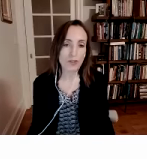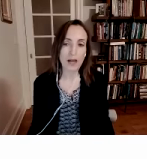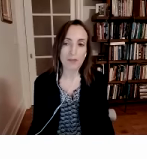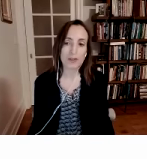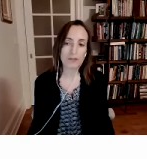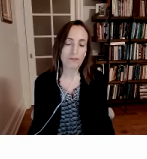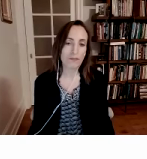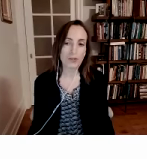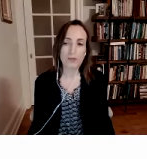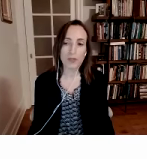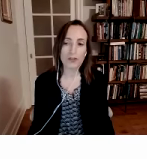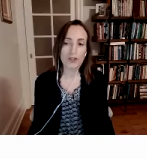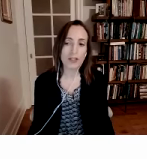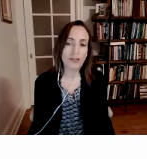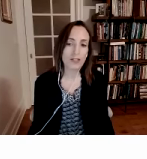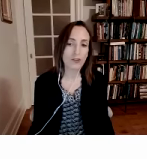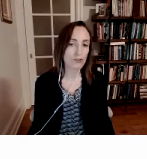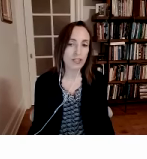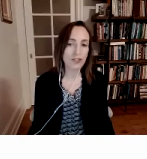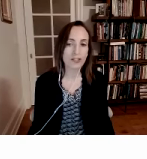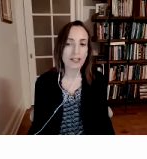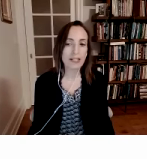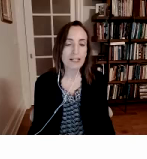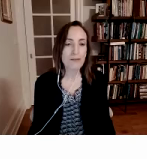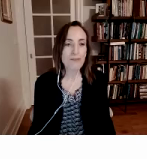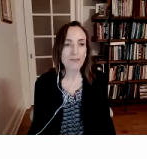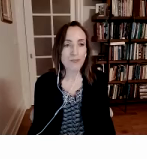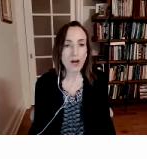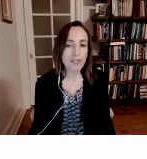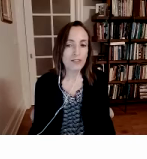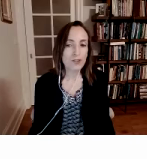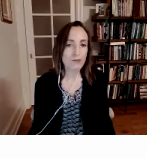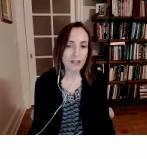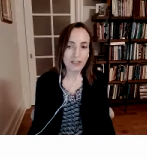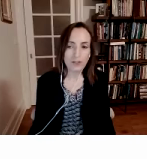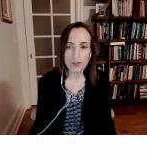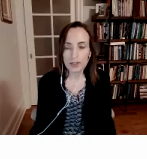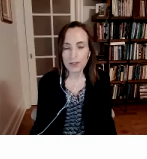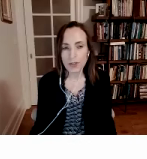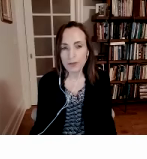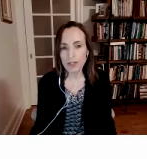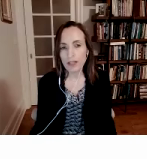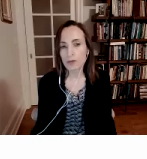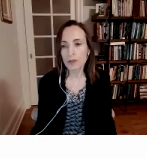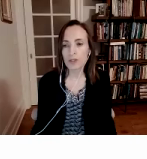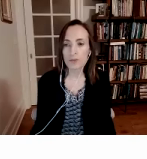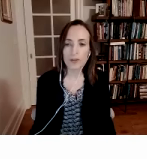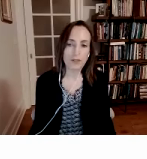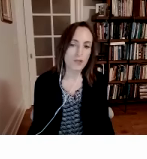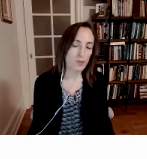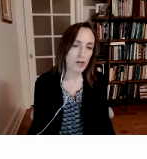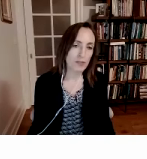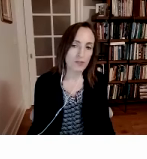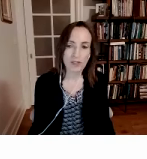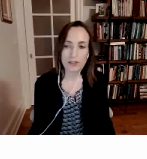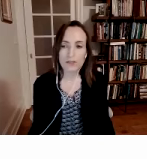cues, for example, in measures of pitch, intensity, or duration. Prominence is a relative notion, so we say that a word is more or